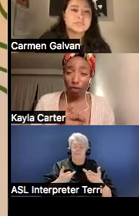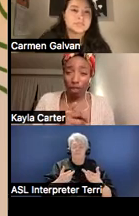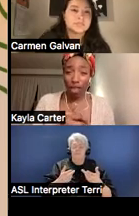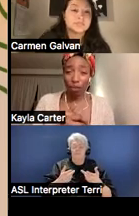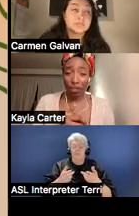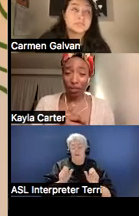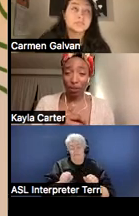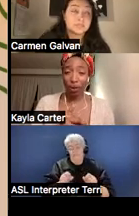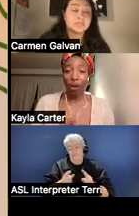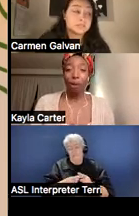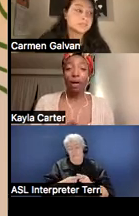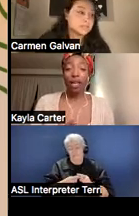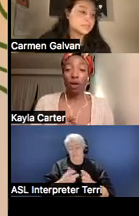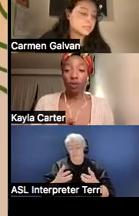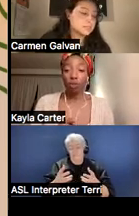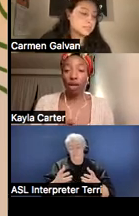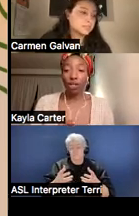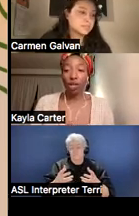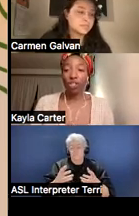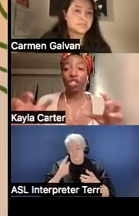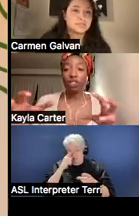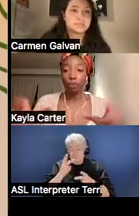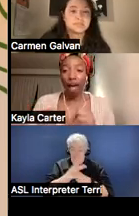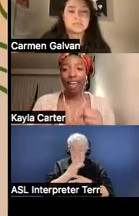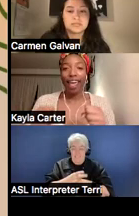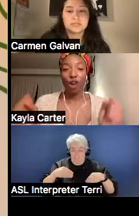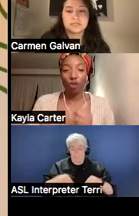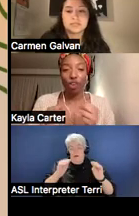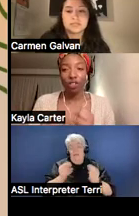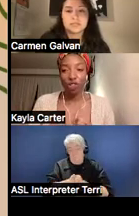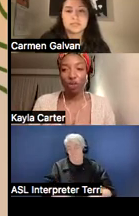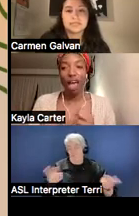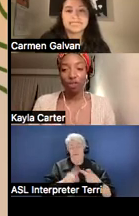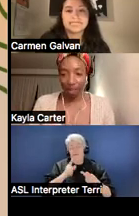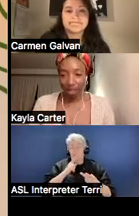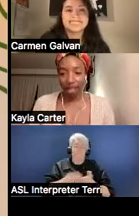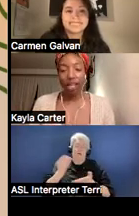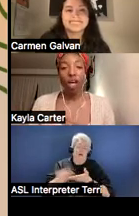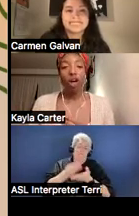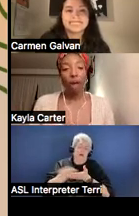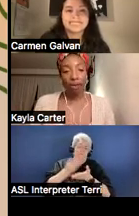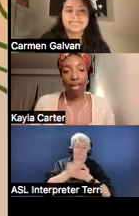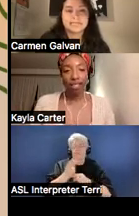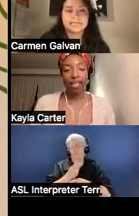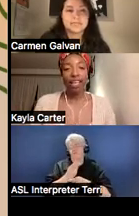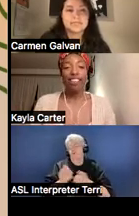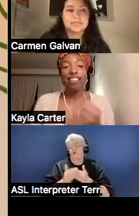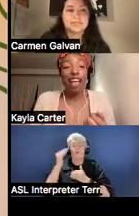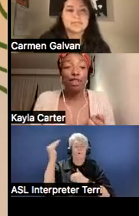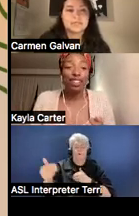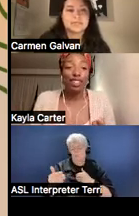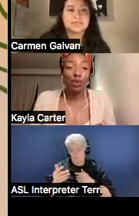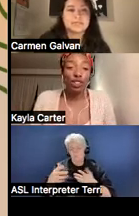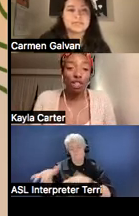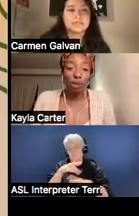commodify everything that we do, but also the pressure to just buy and overconsume everything around us. And then